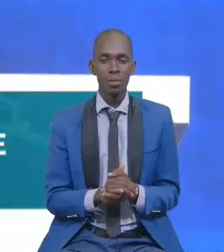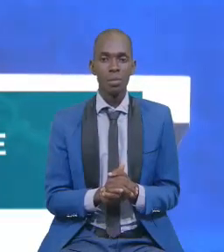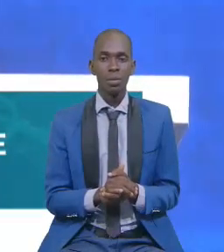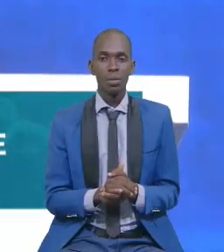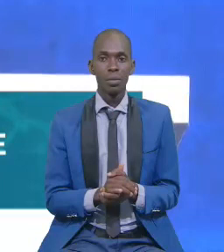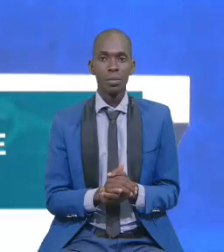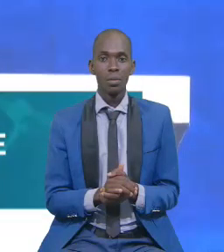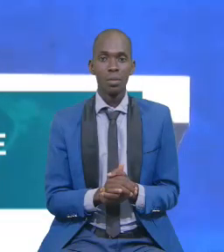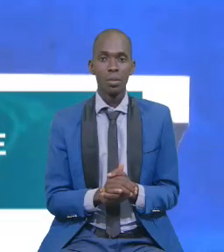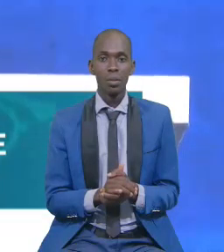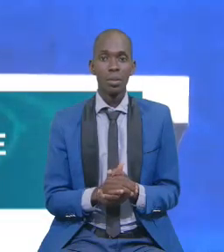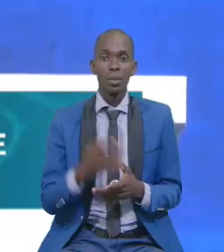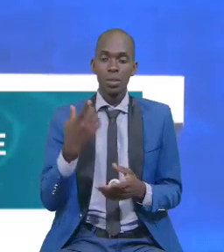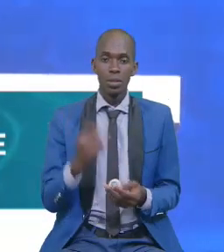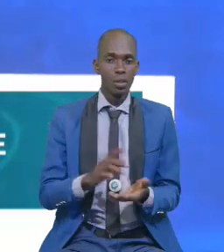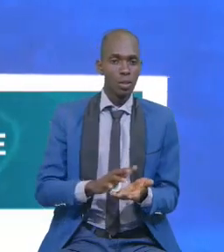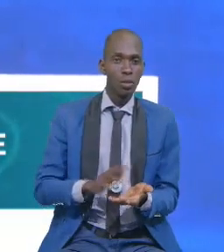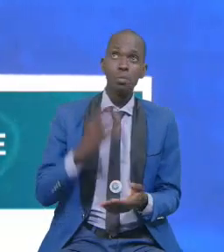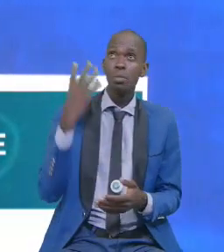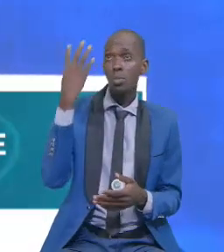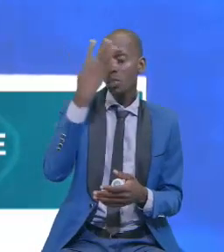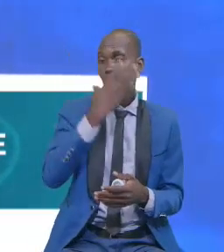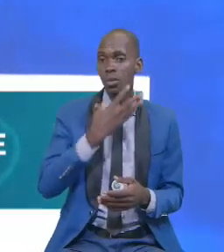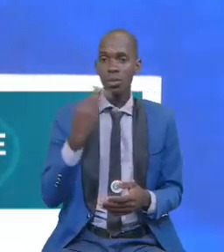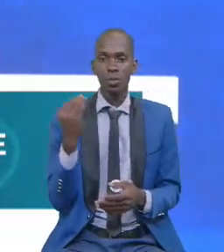The glorious visitation we're here for.